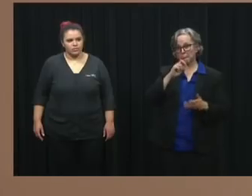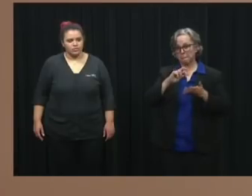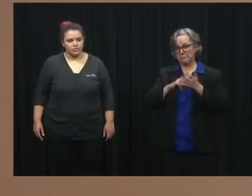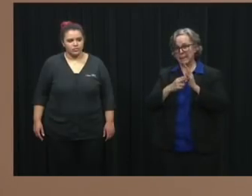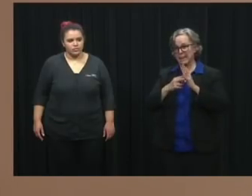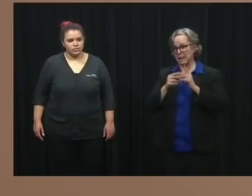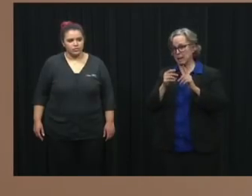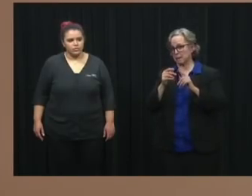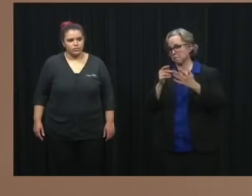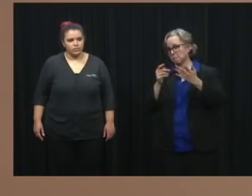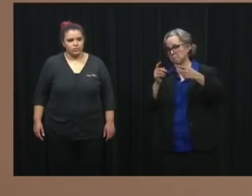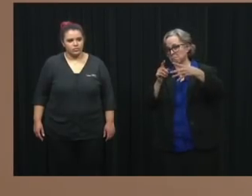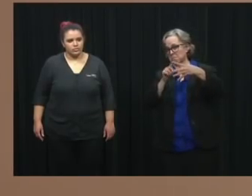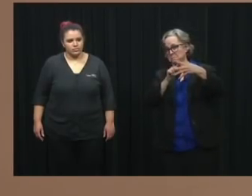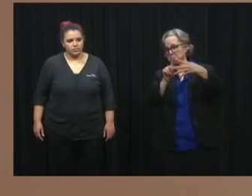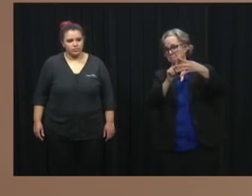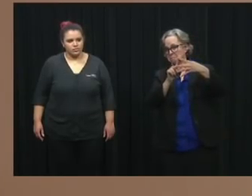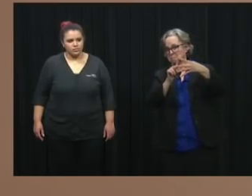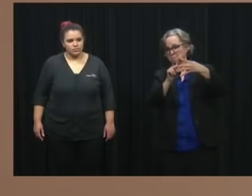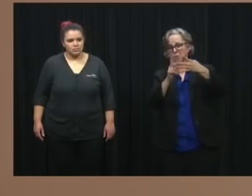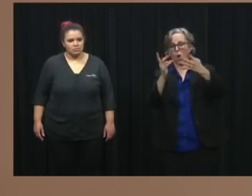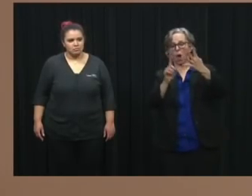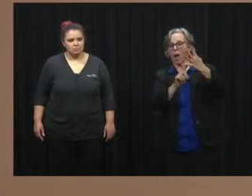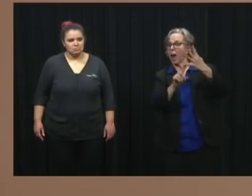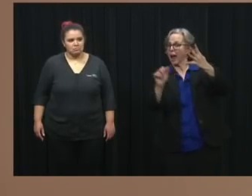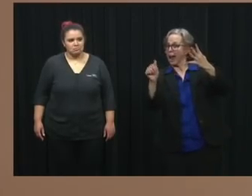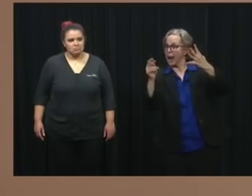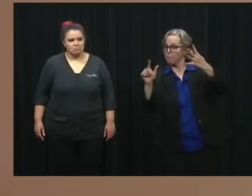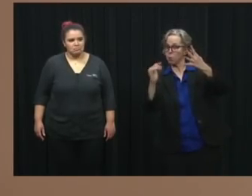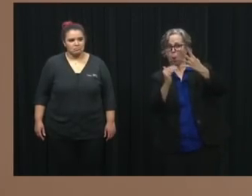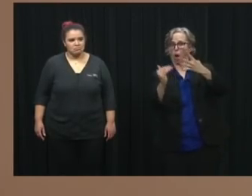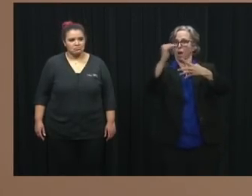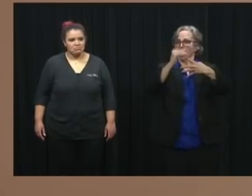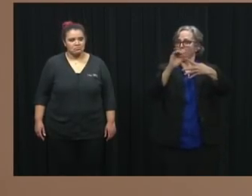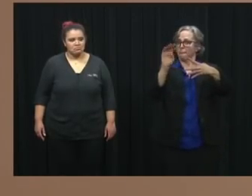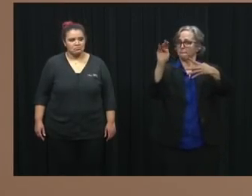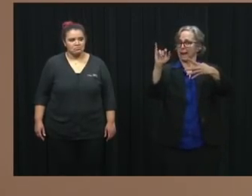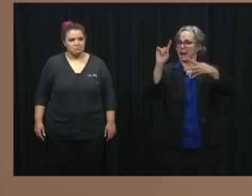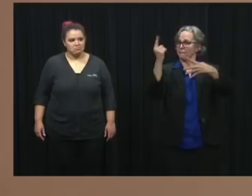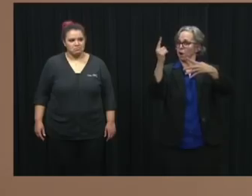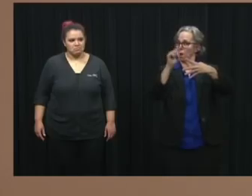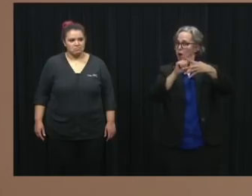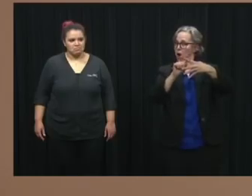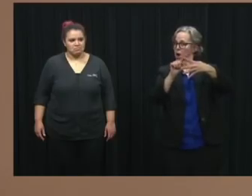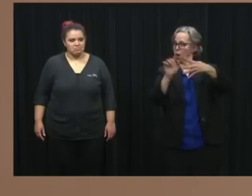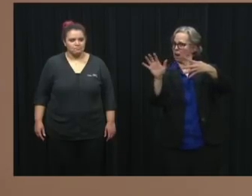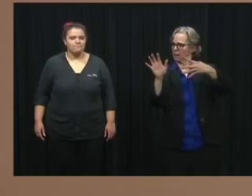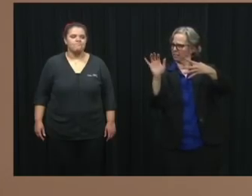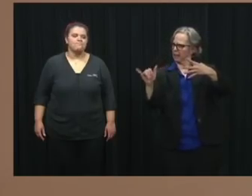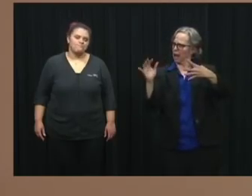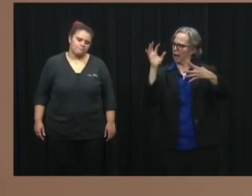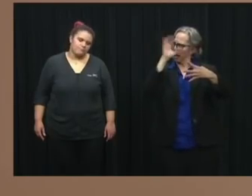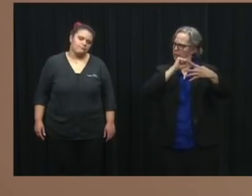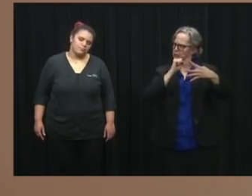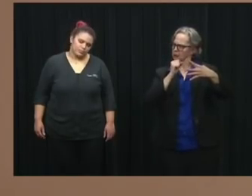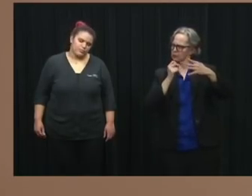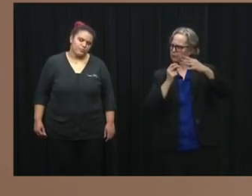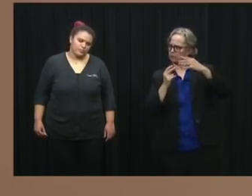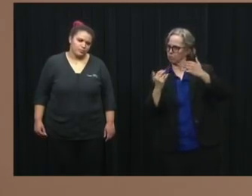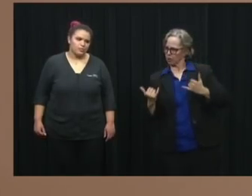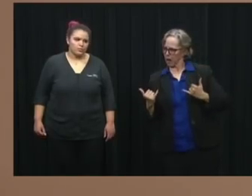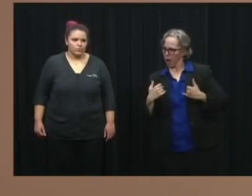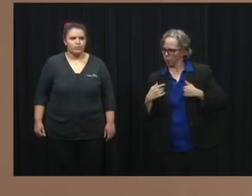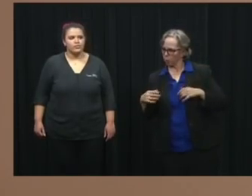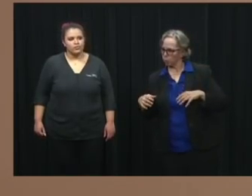April, mid-May. Those estimates are changing. What we do changes that. What we do changes it. And we